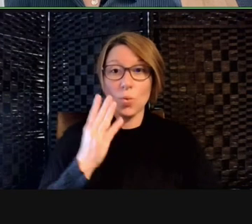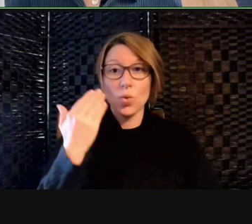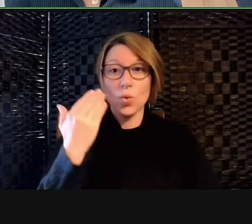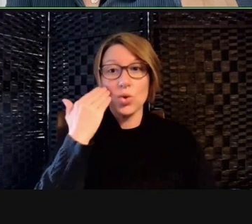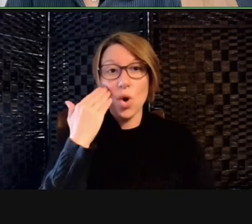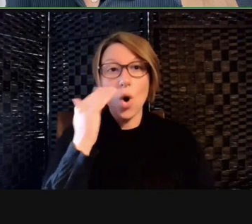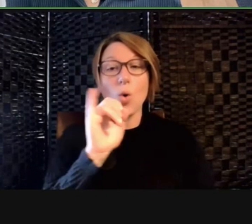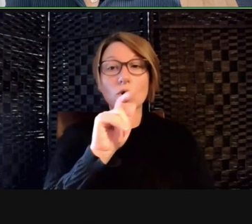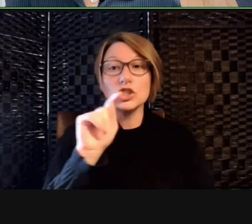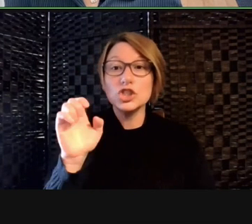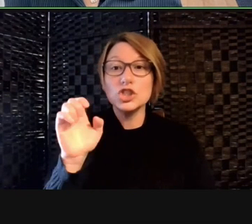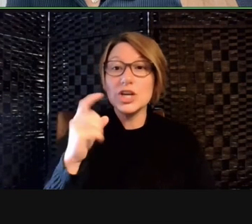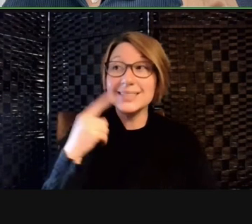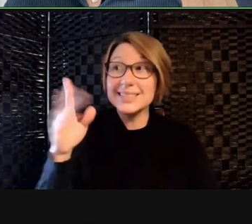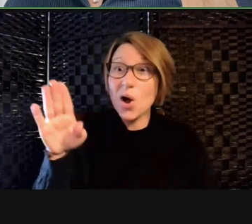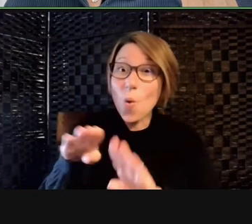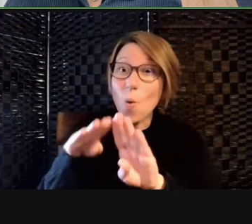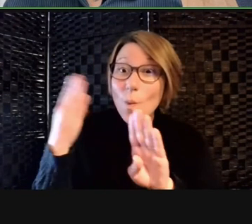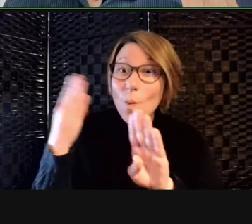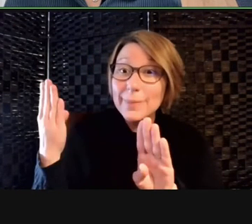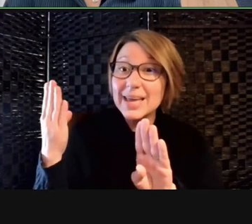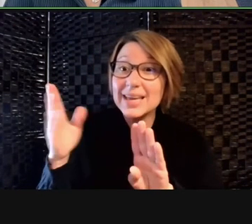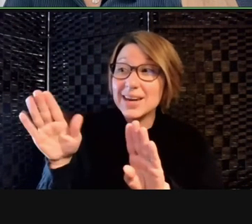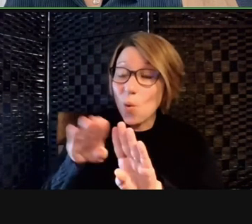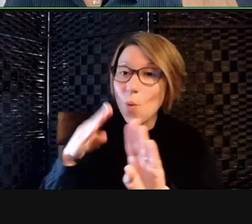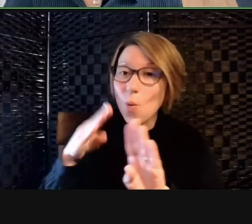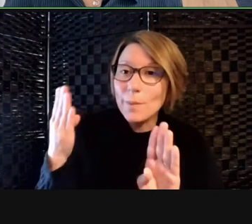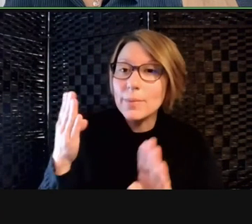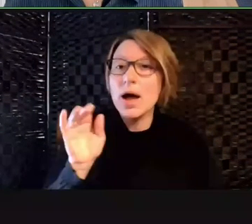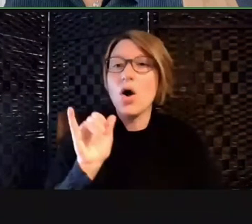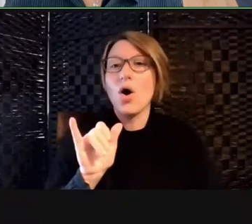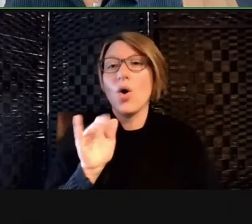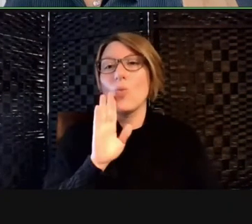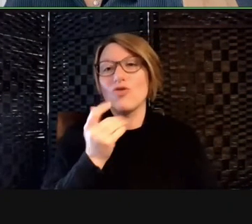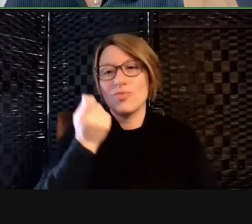open using sign language because that's what Jet could do.